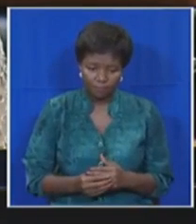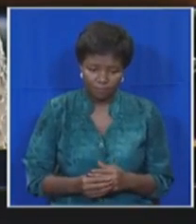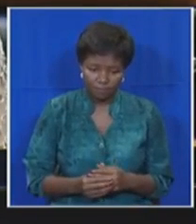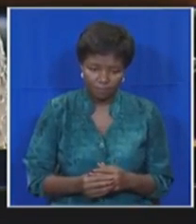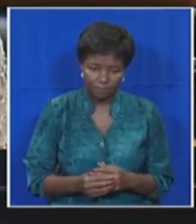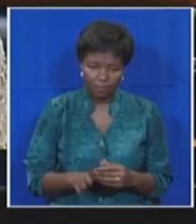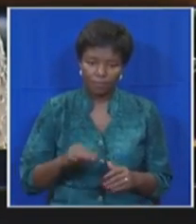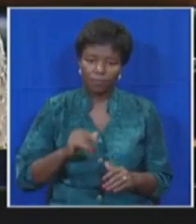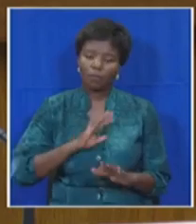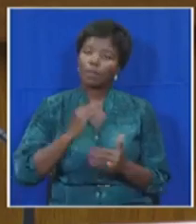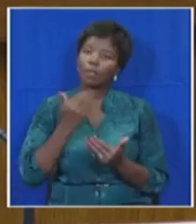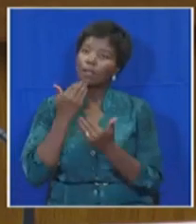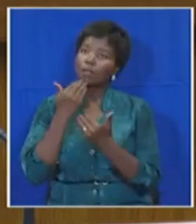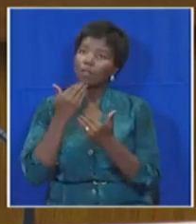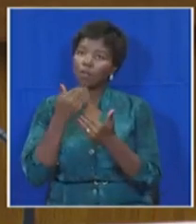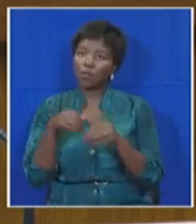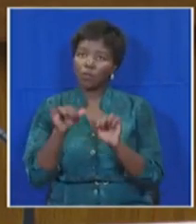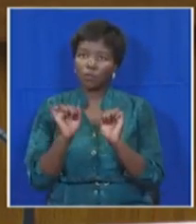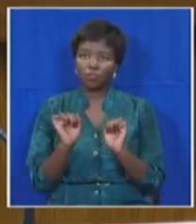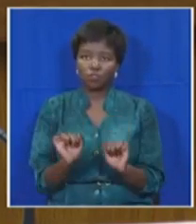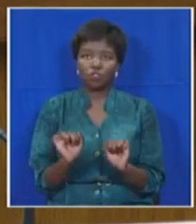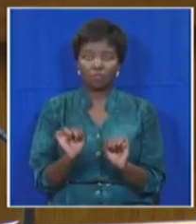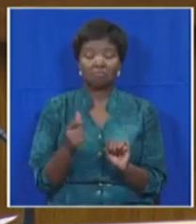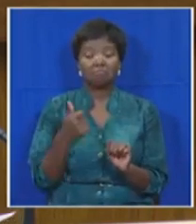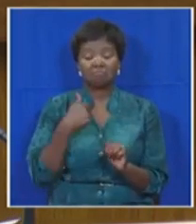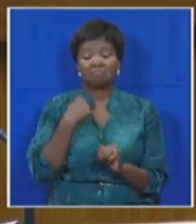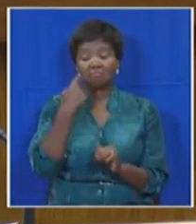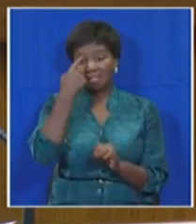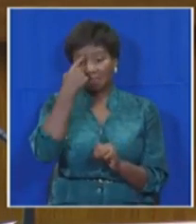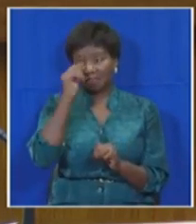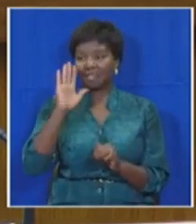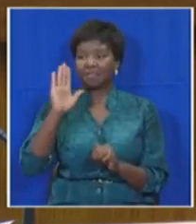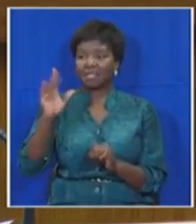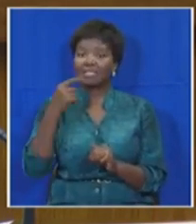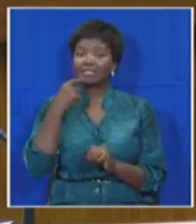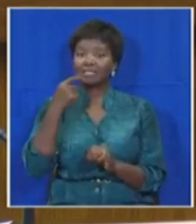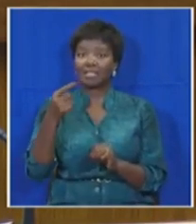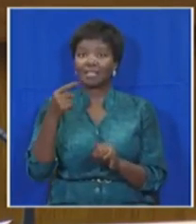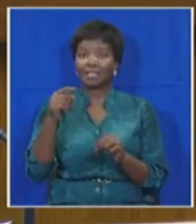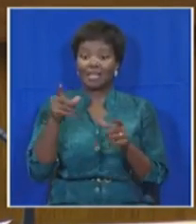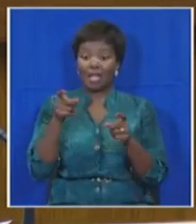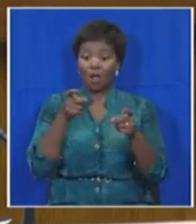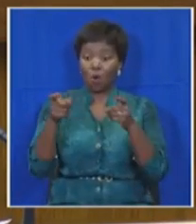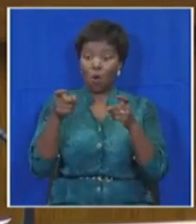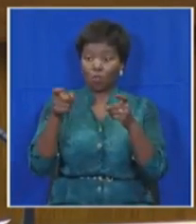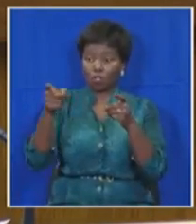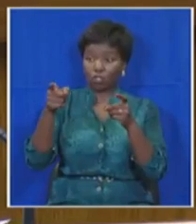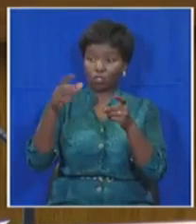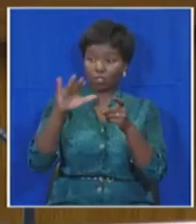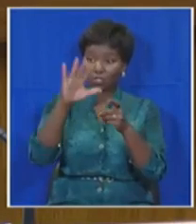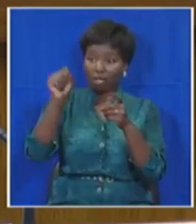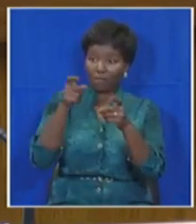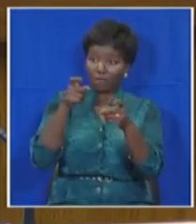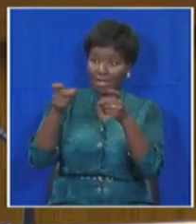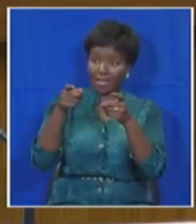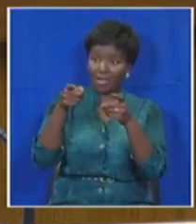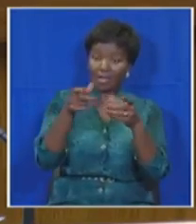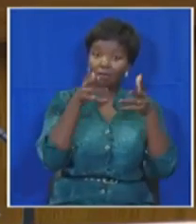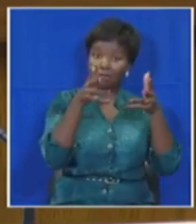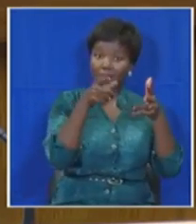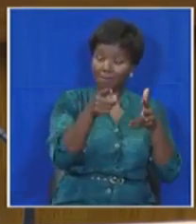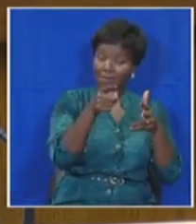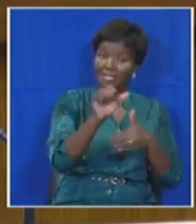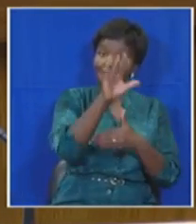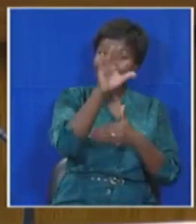Thank you, Chairperson. I think I referred to state capture. That is the state of the nation, in case you didn't